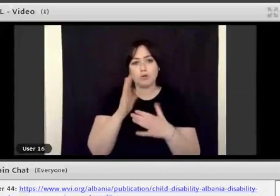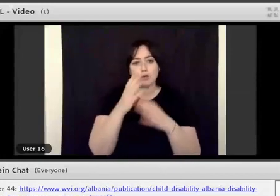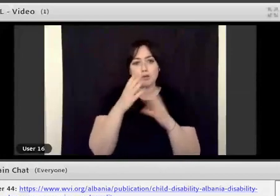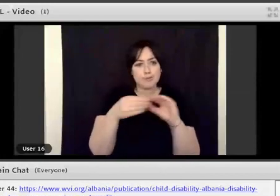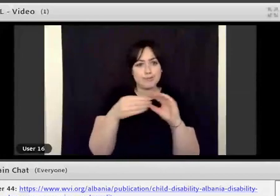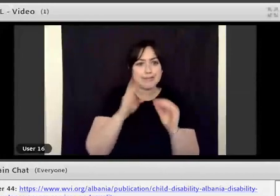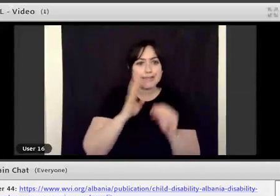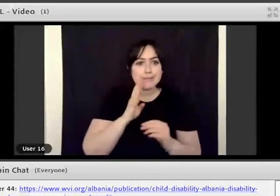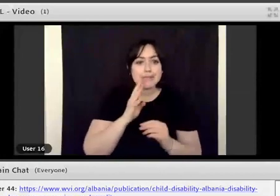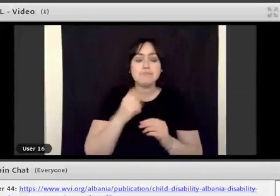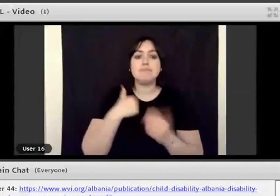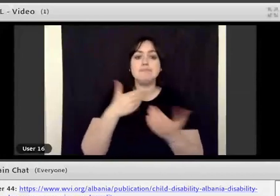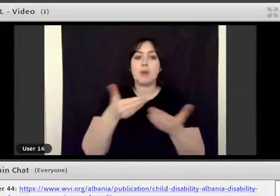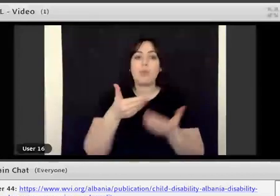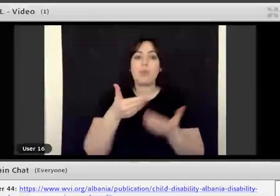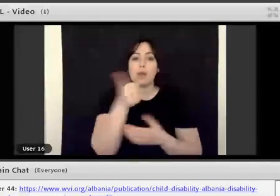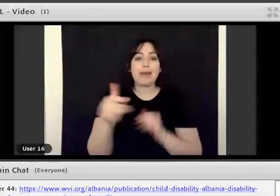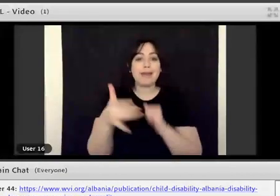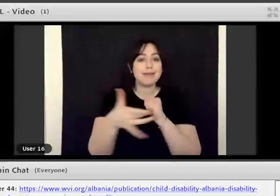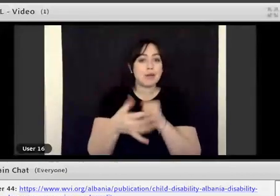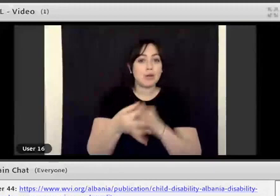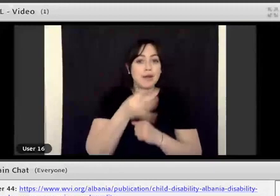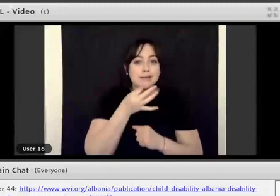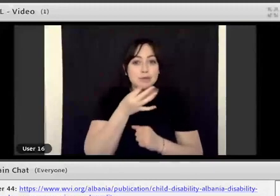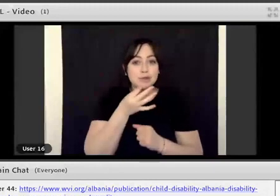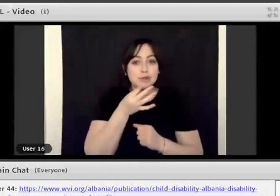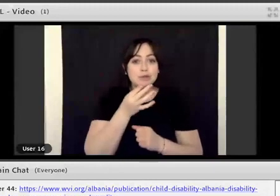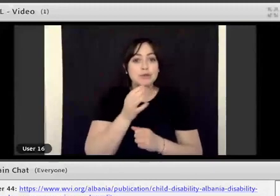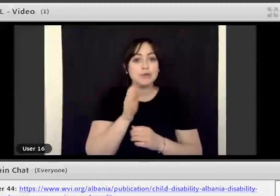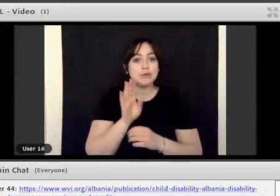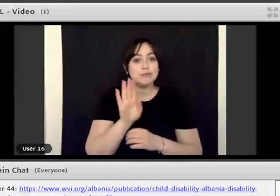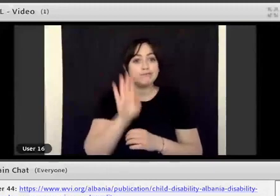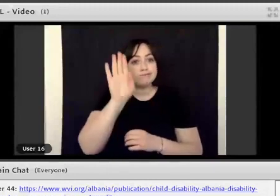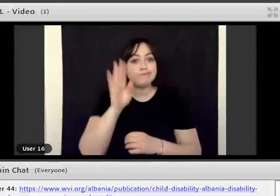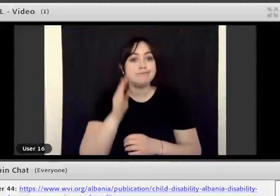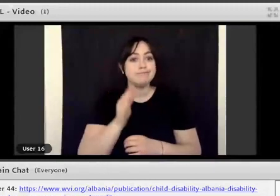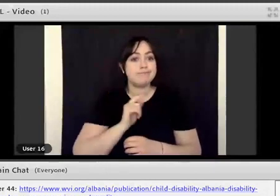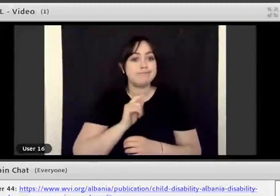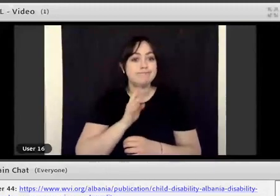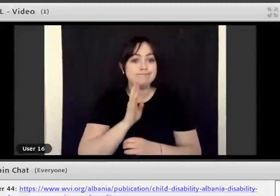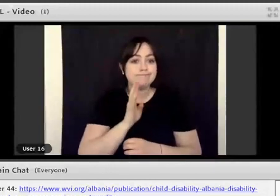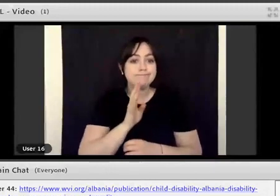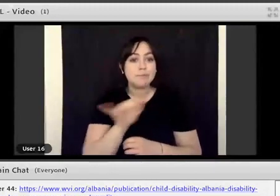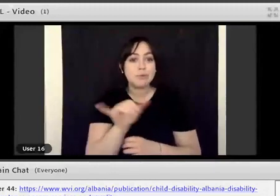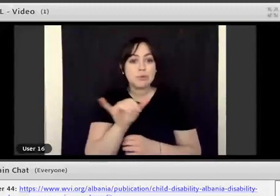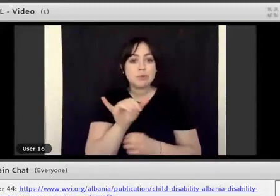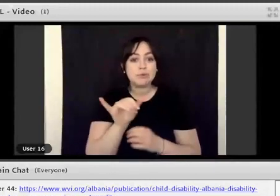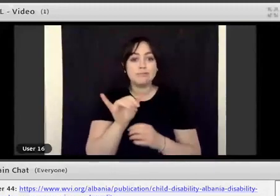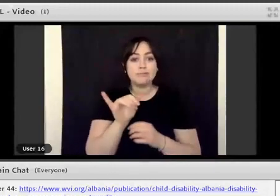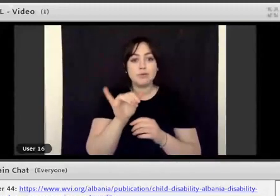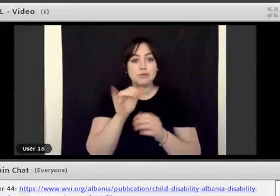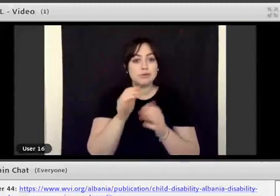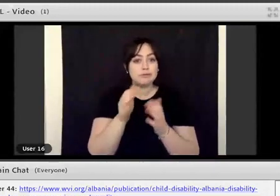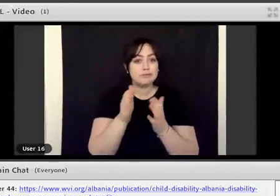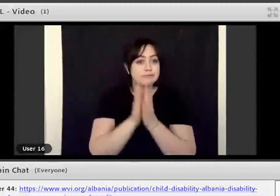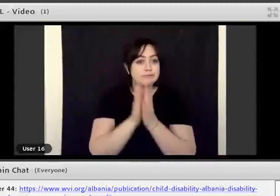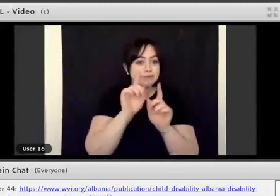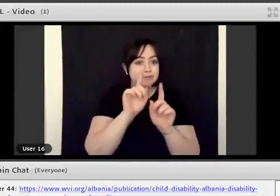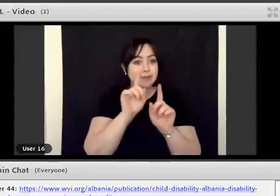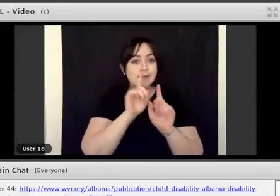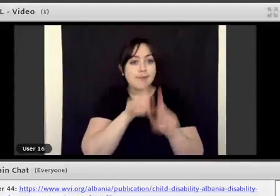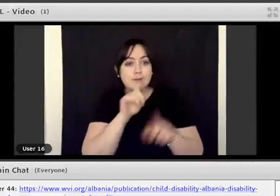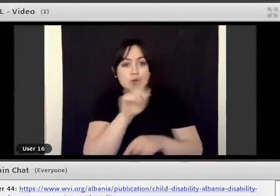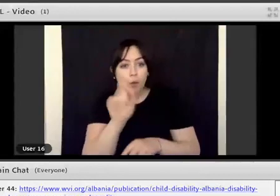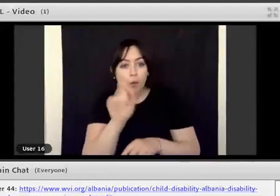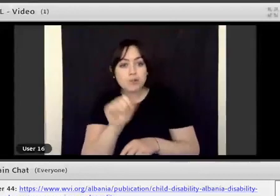technical experts to come off mute and ask any questions regarding what's been shared in the chat boxes, or to